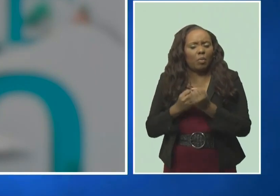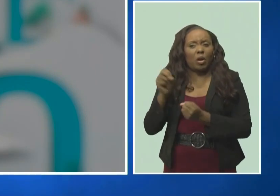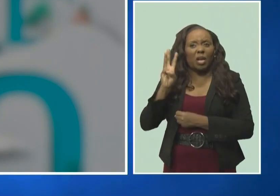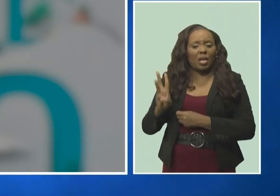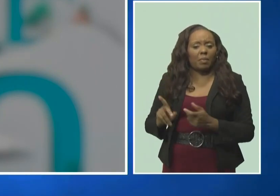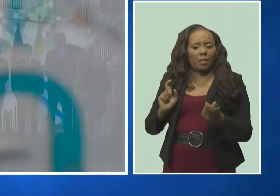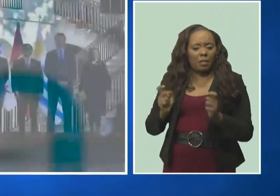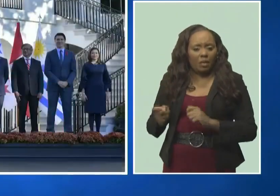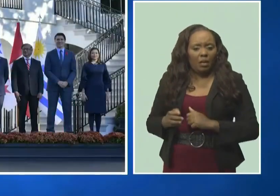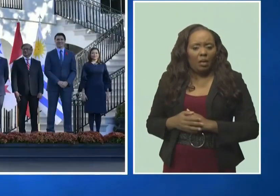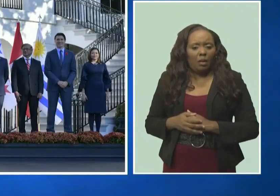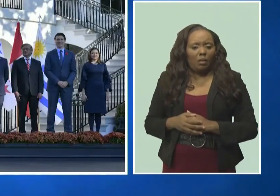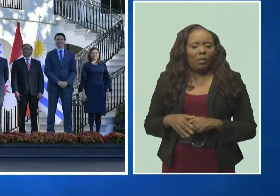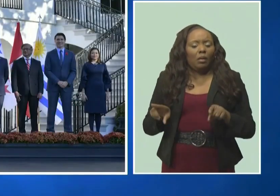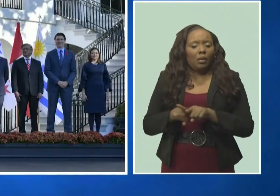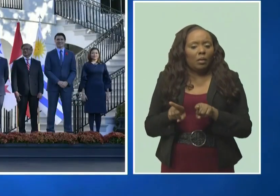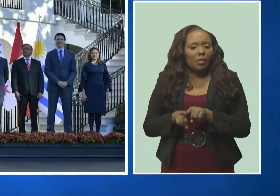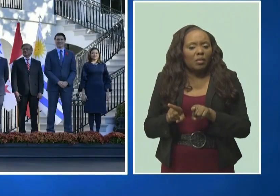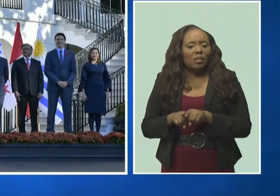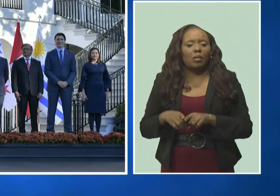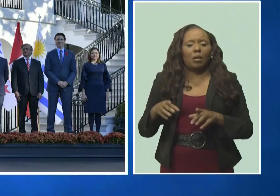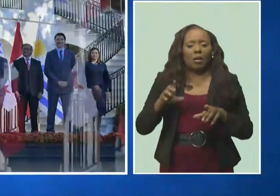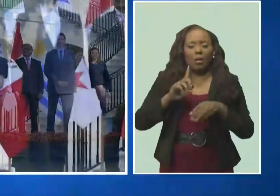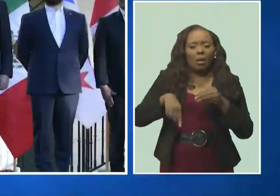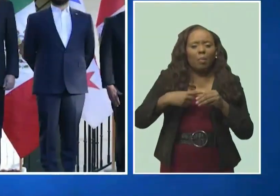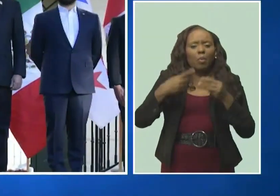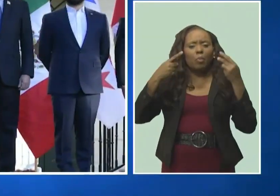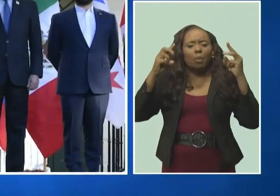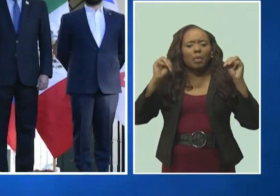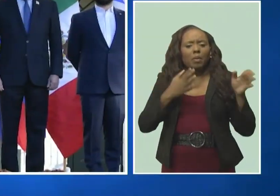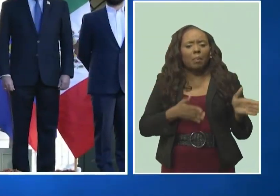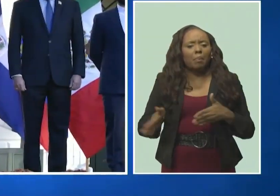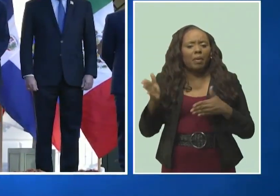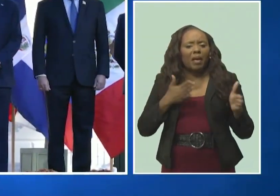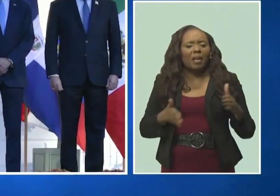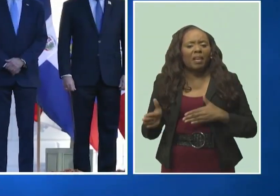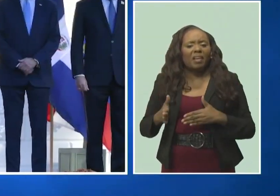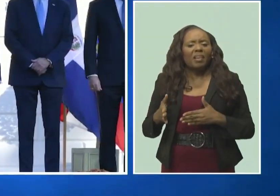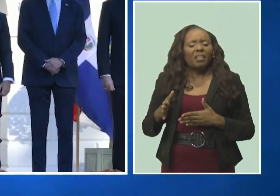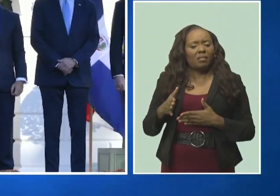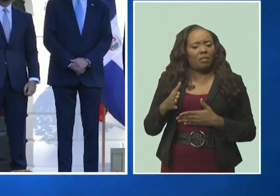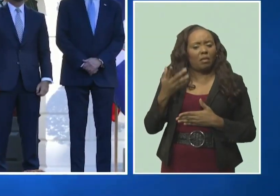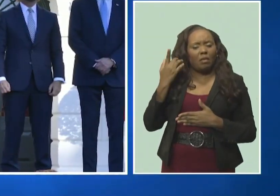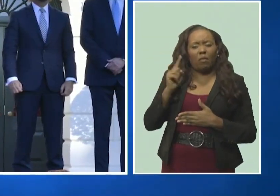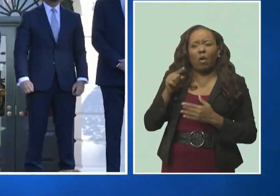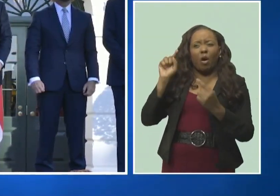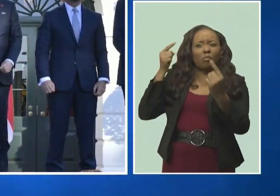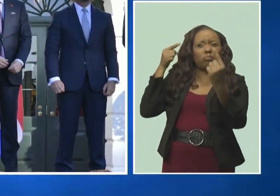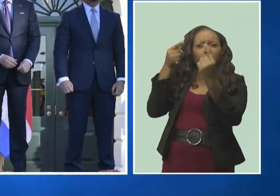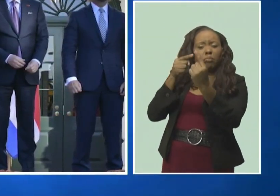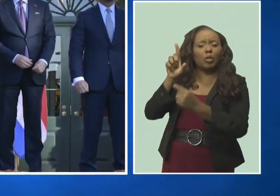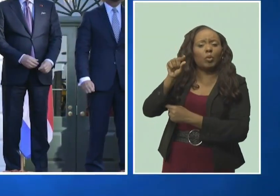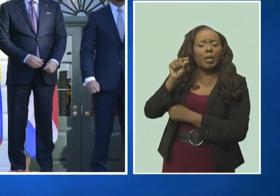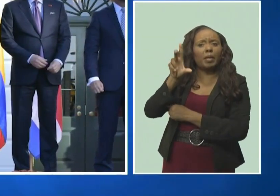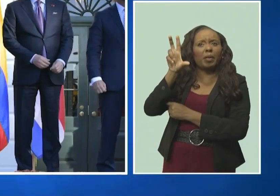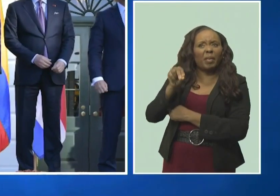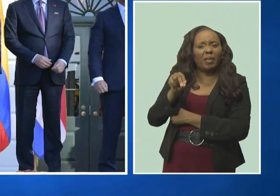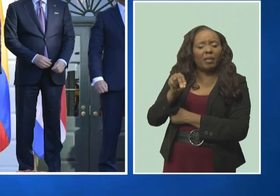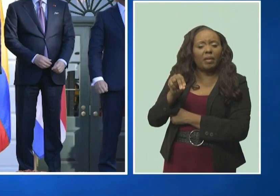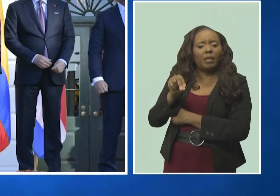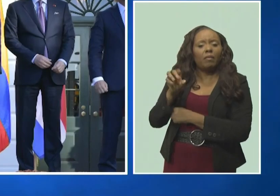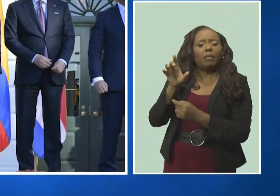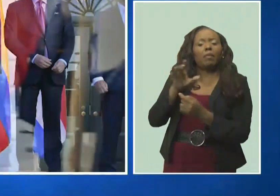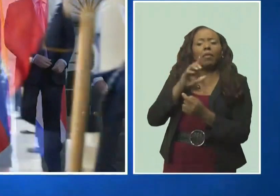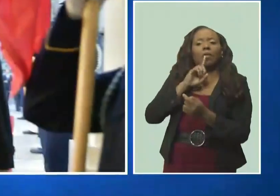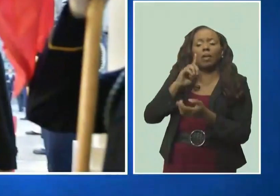ambitious plan to phase out fossil fuels by 2030, among other achievements. Others on the list include Bill Gates,